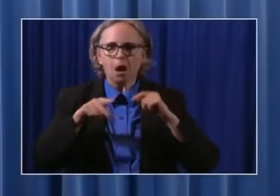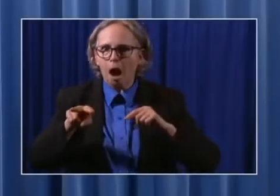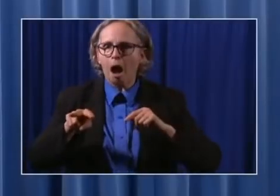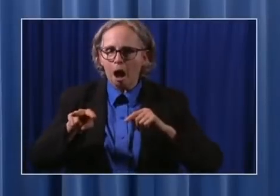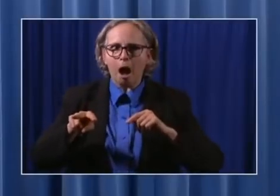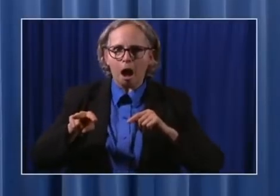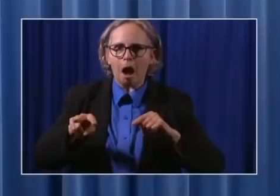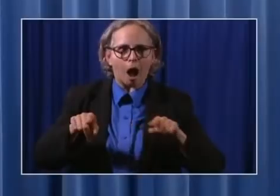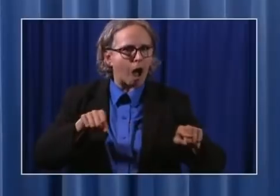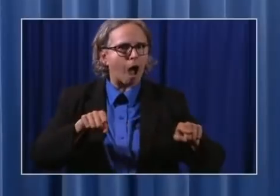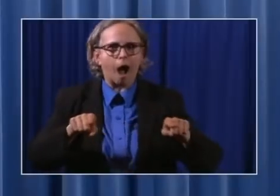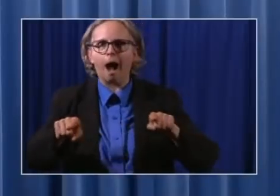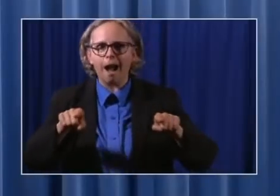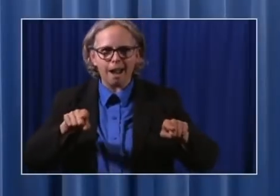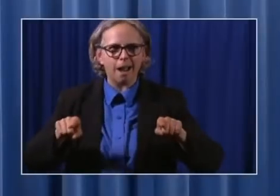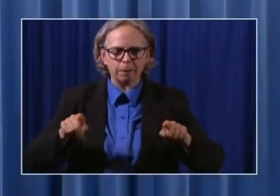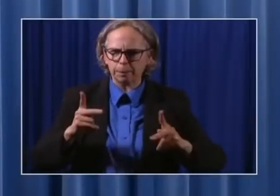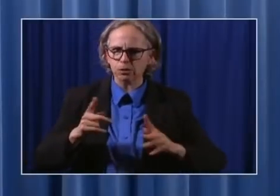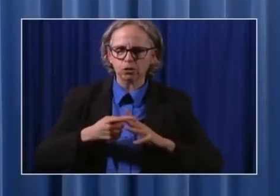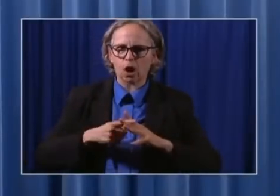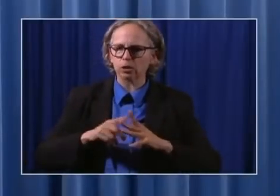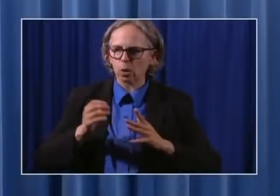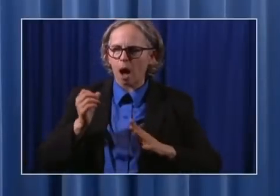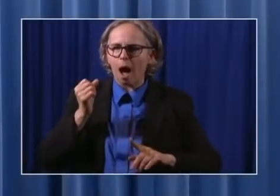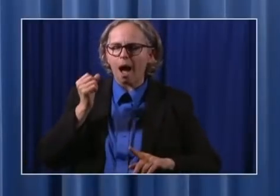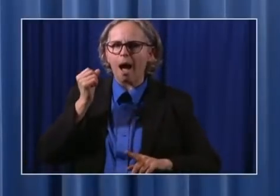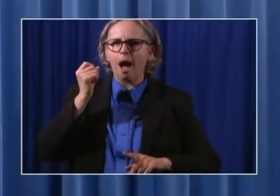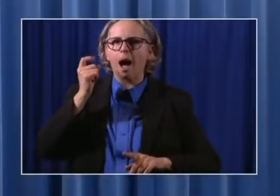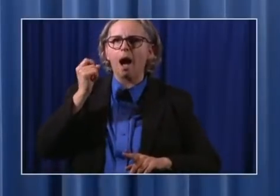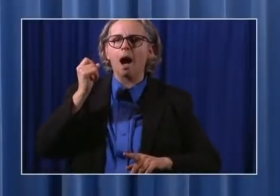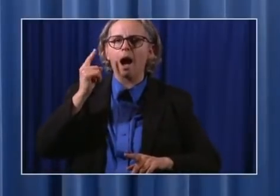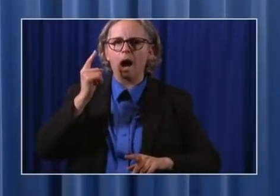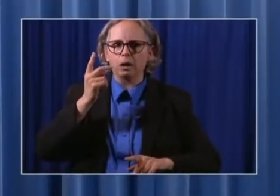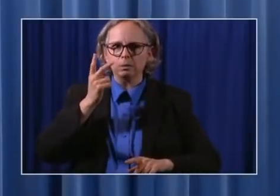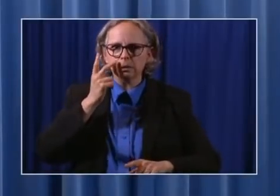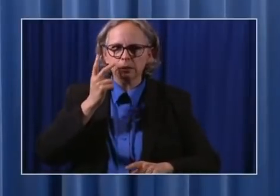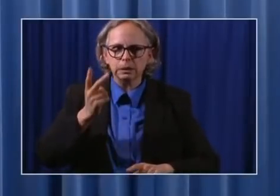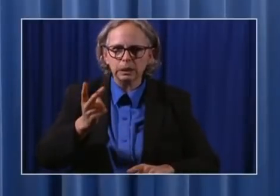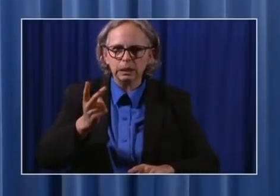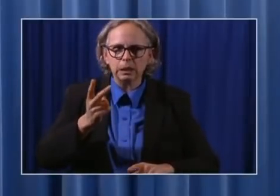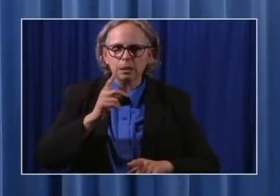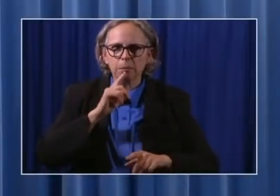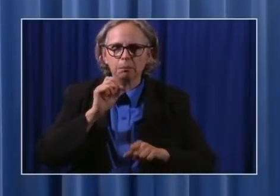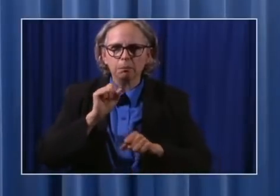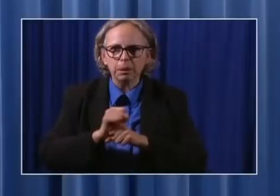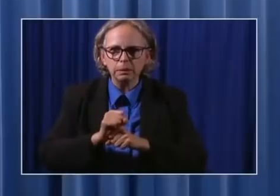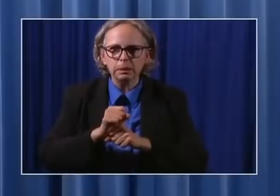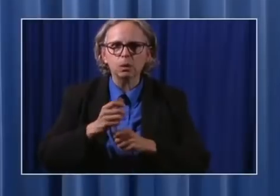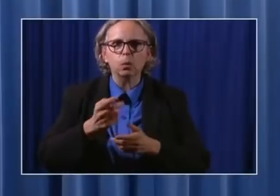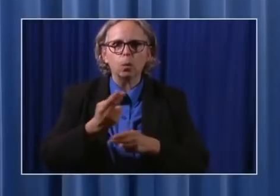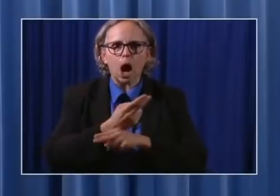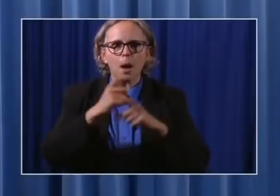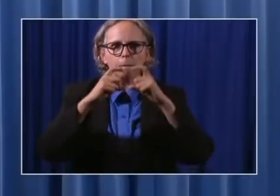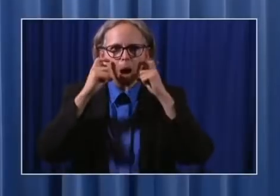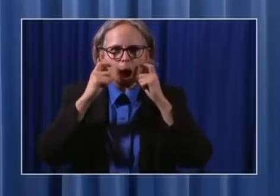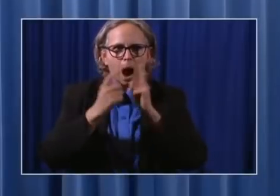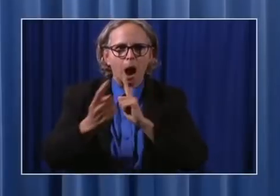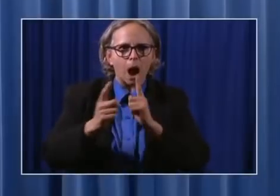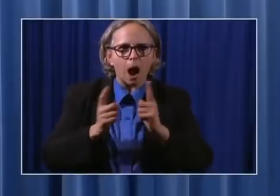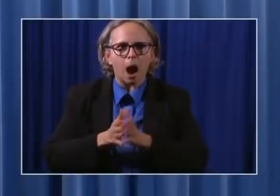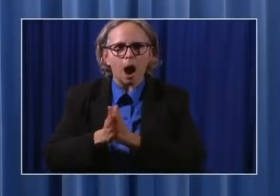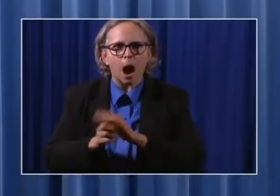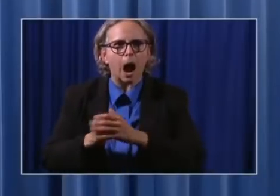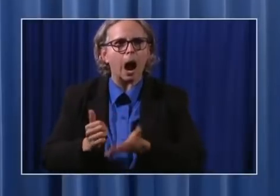I think, better the need for a mask. Remember, all the experts at the beginning of this said, don't wear a